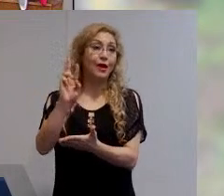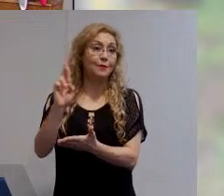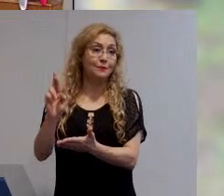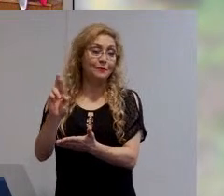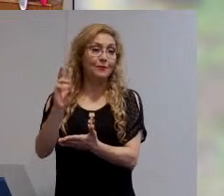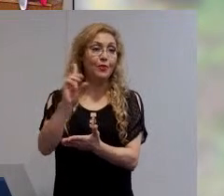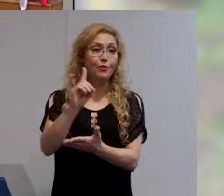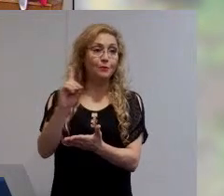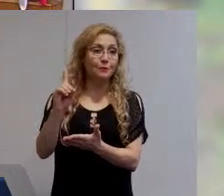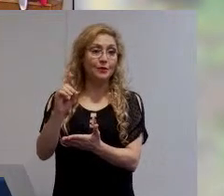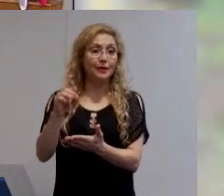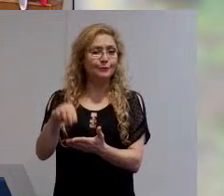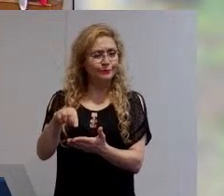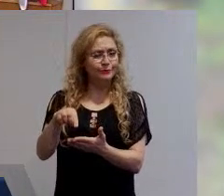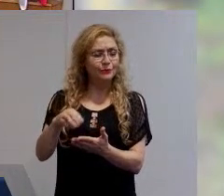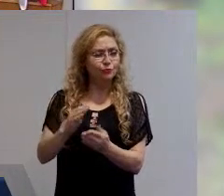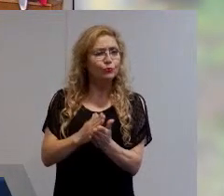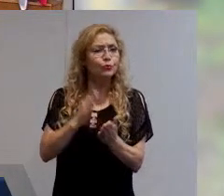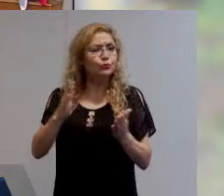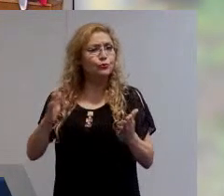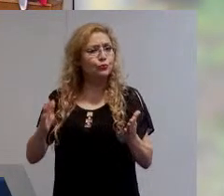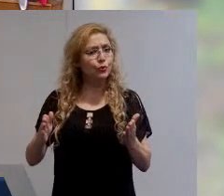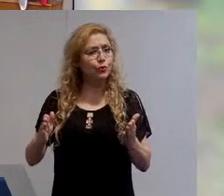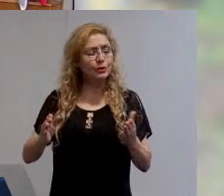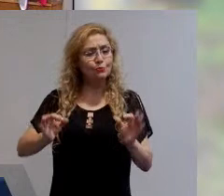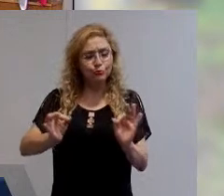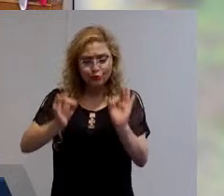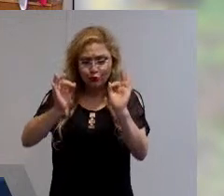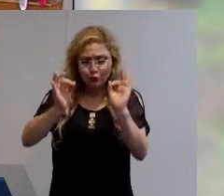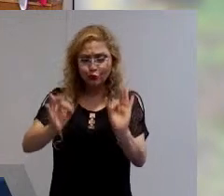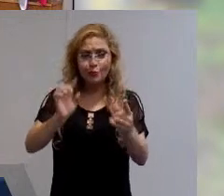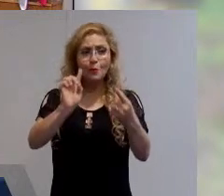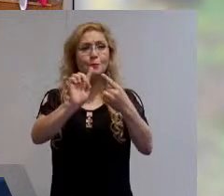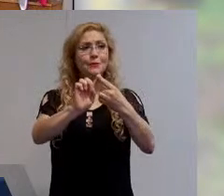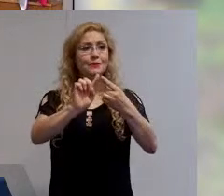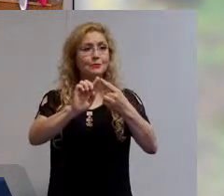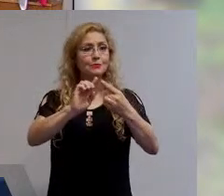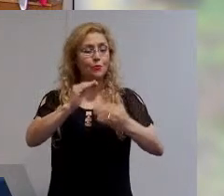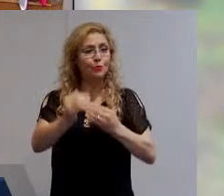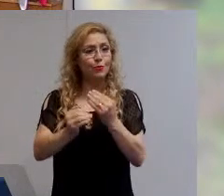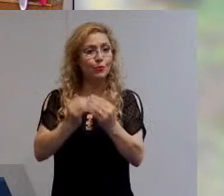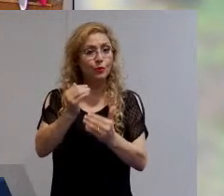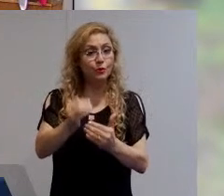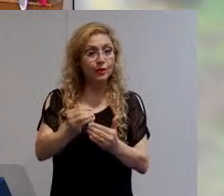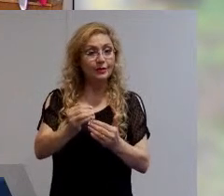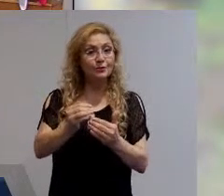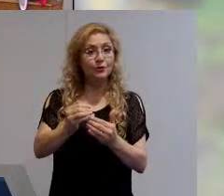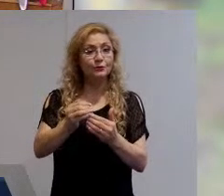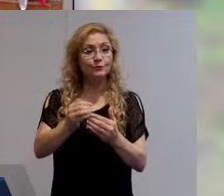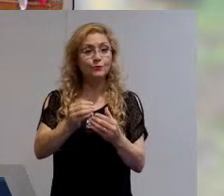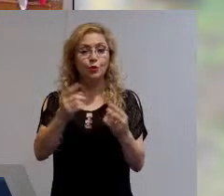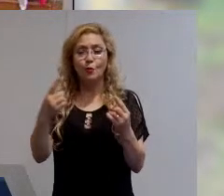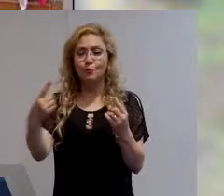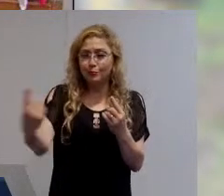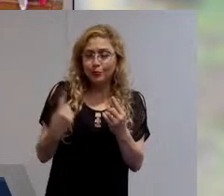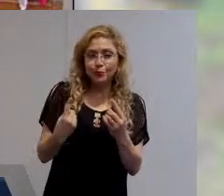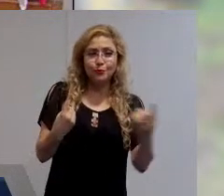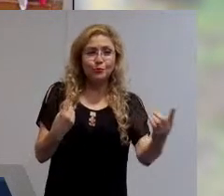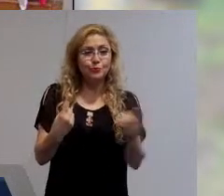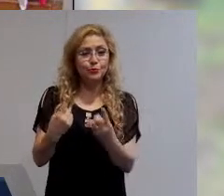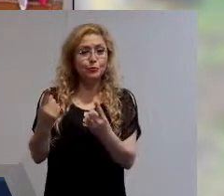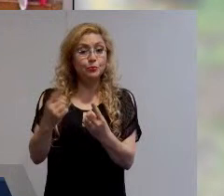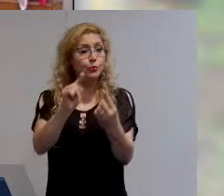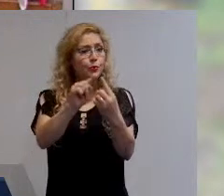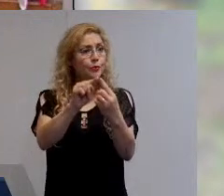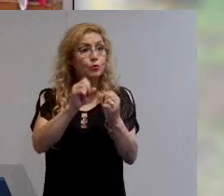event was all public. This period has also been accompanied by a very strong participatory process